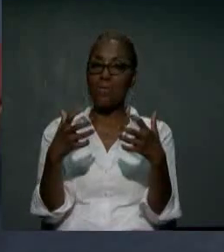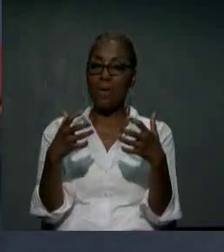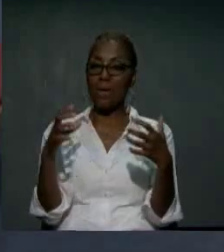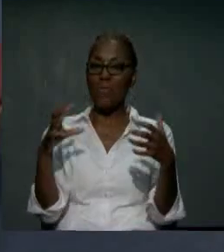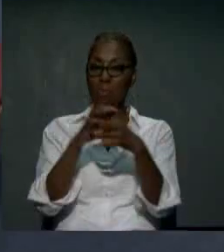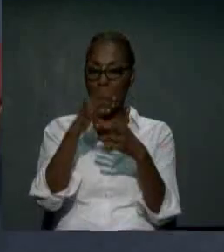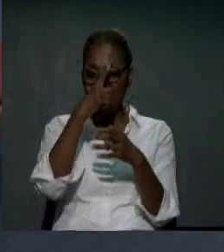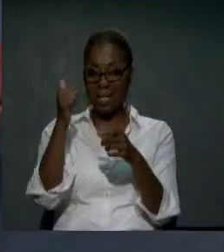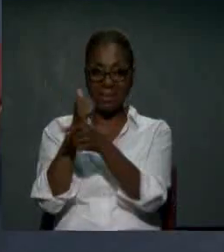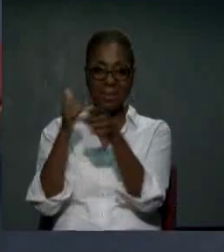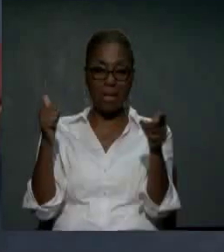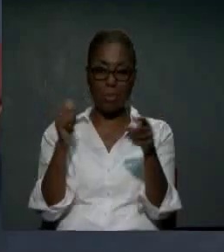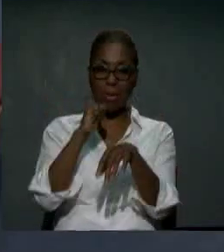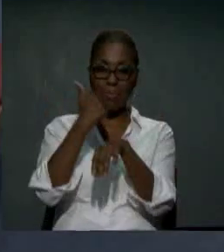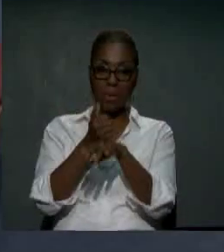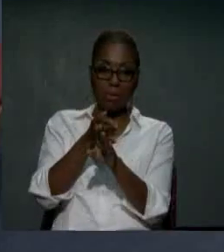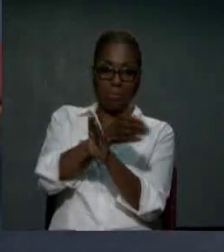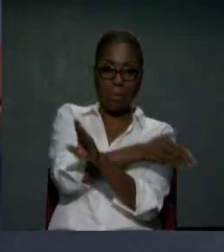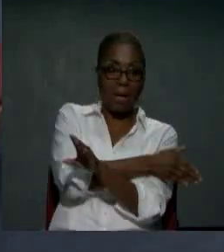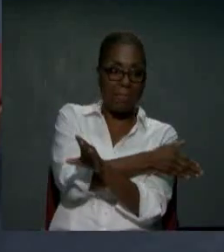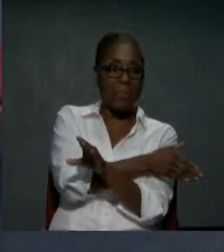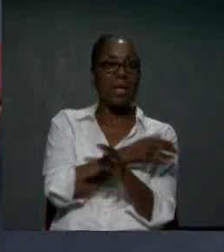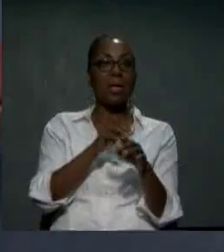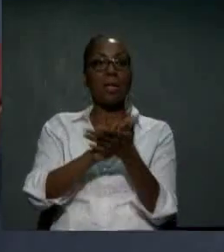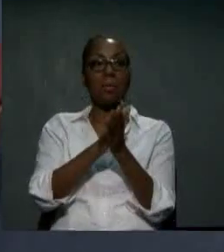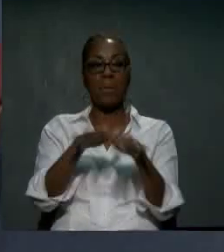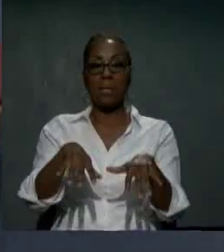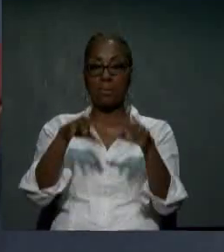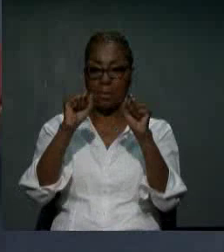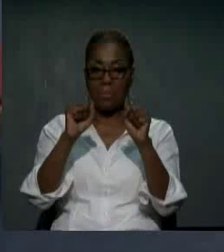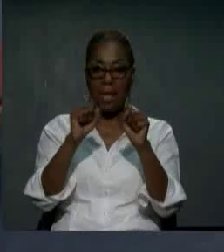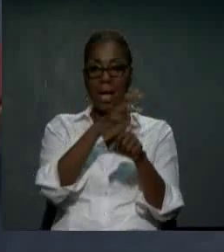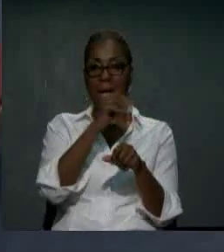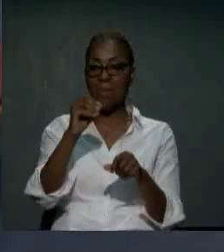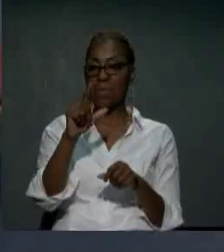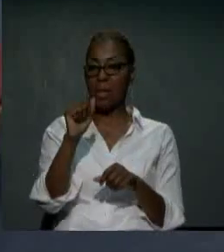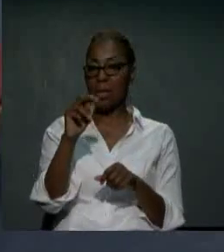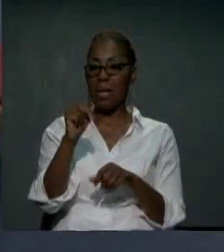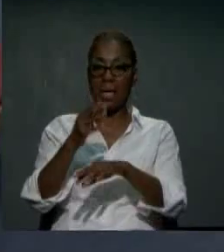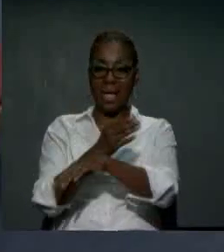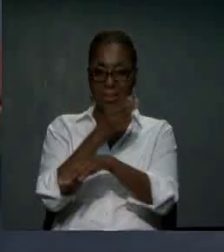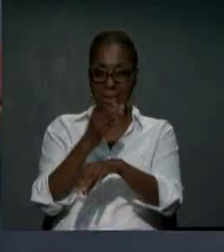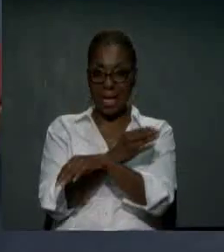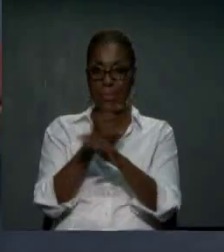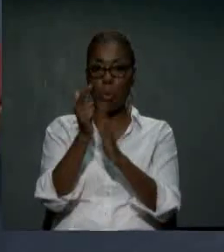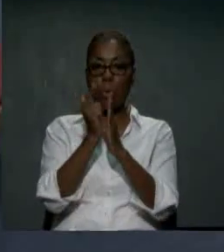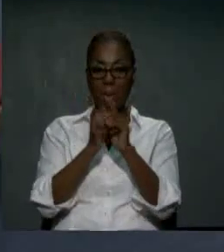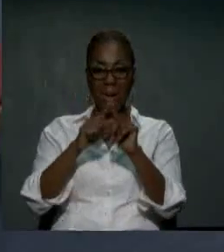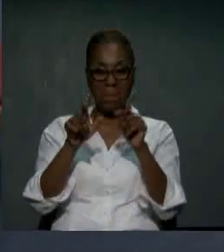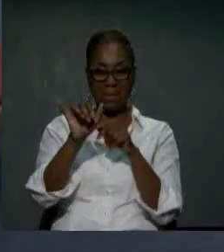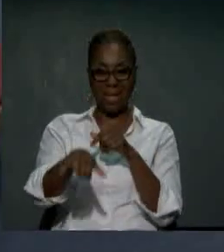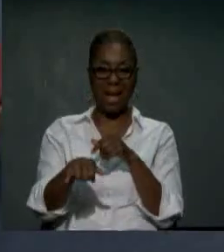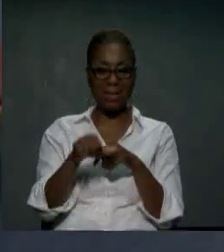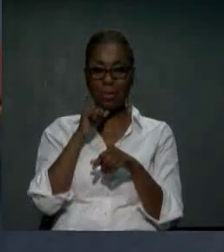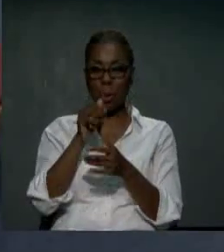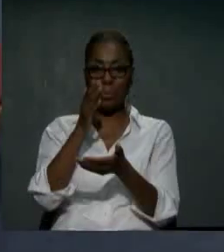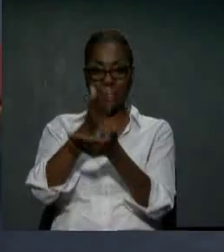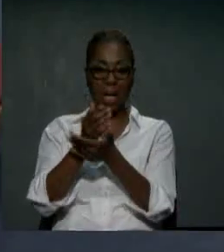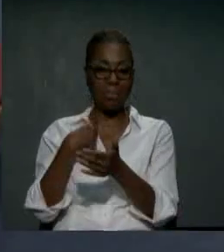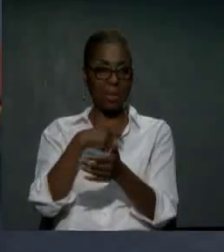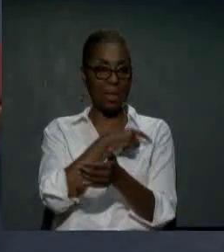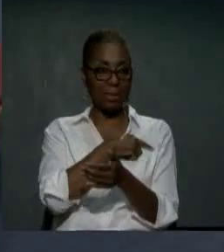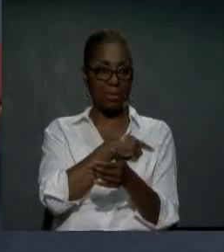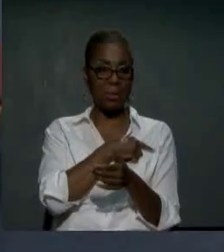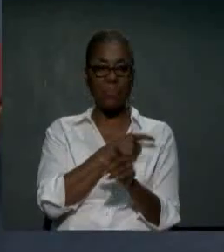done prior to some of the codes being adopted and the landscape ordinance. But that does not, stop